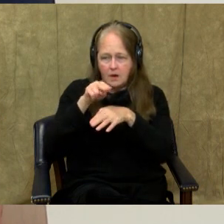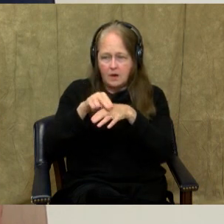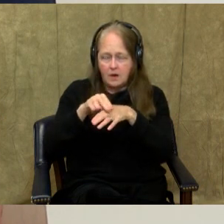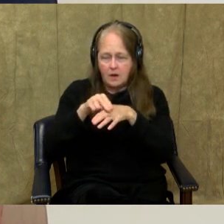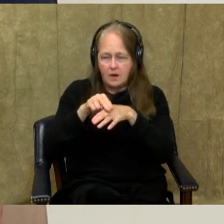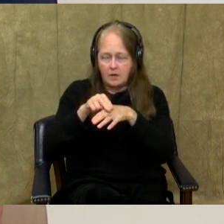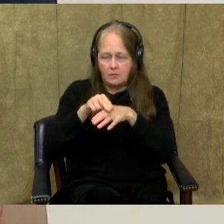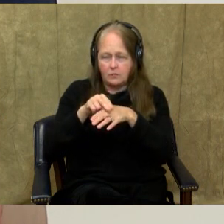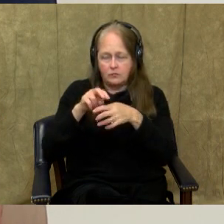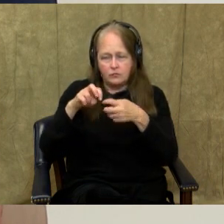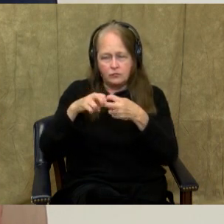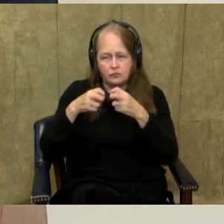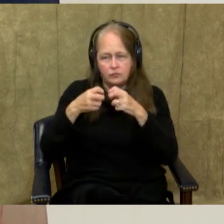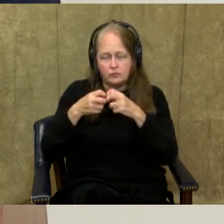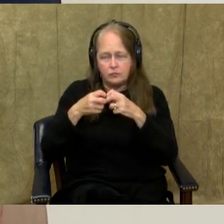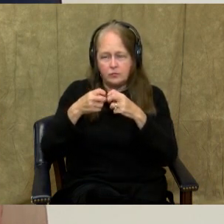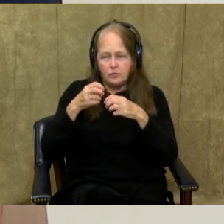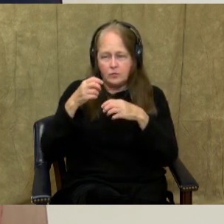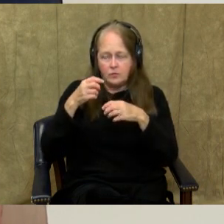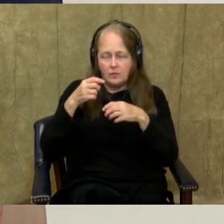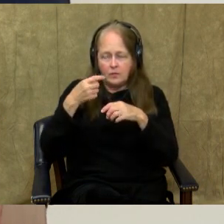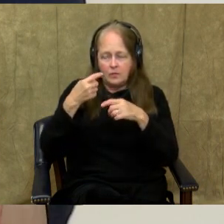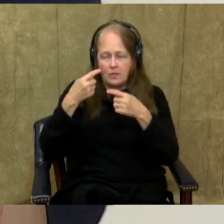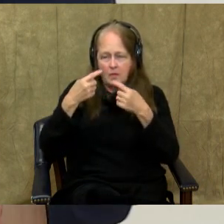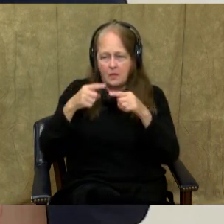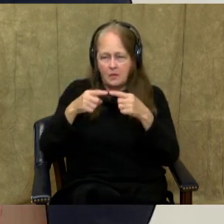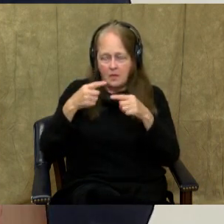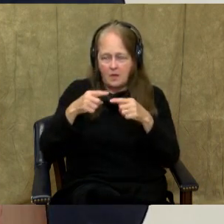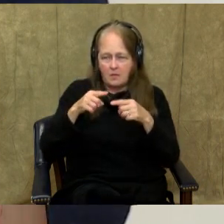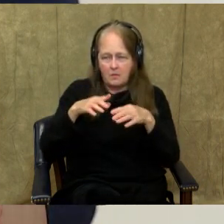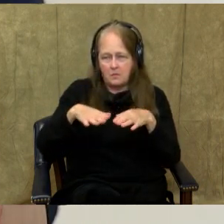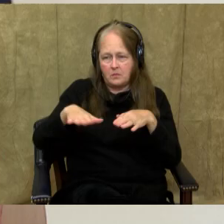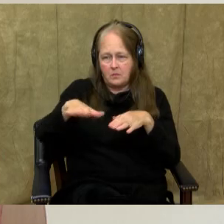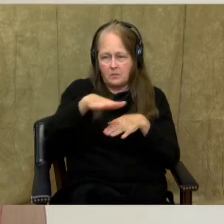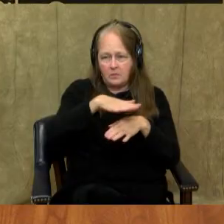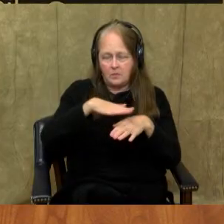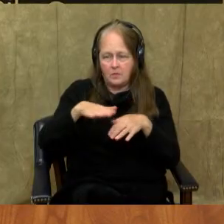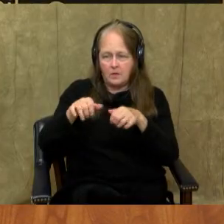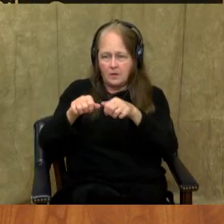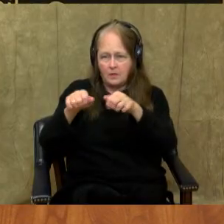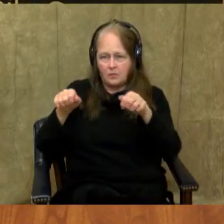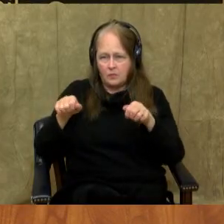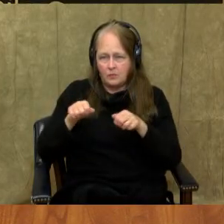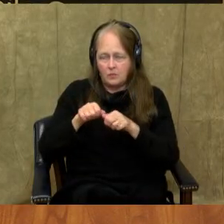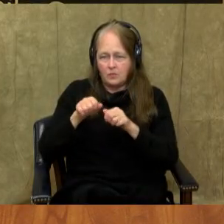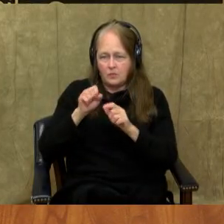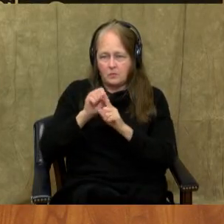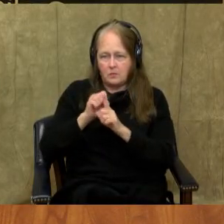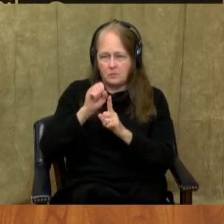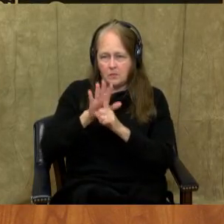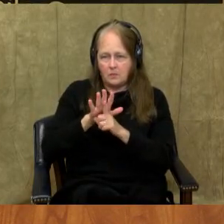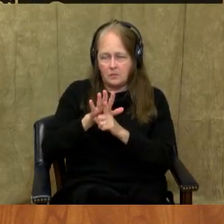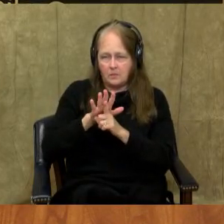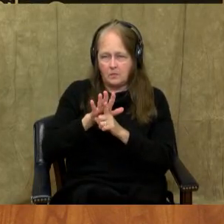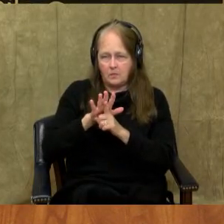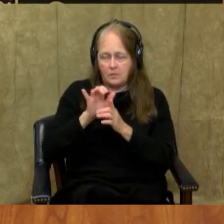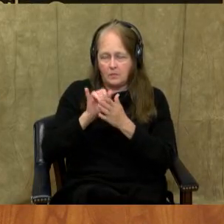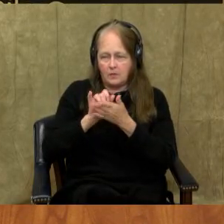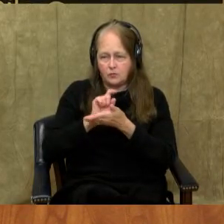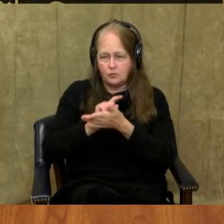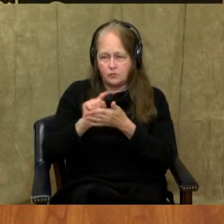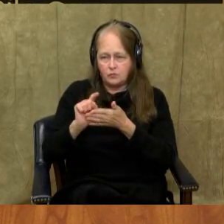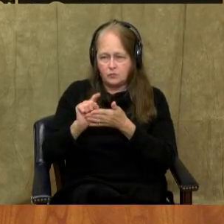that impact this region. So we're going to see lots of ways that this is going to be impacted this